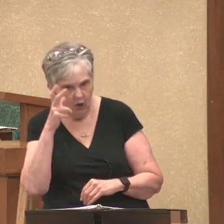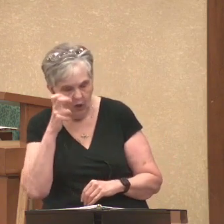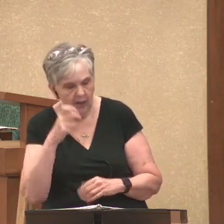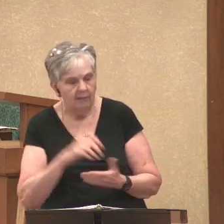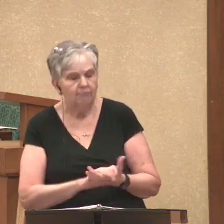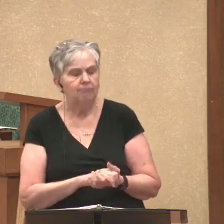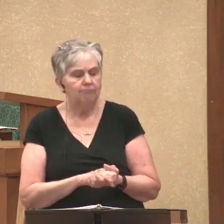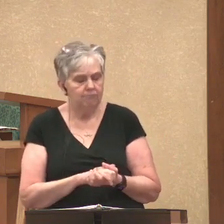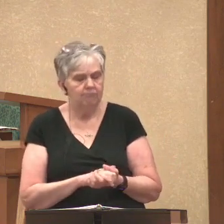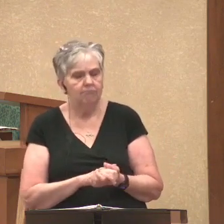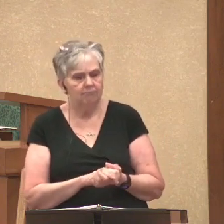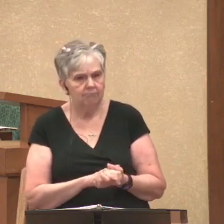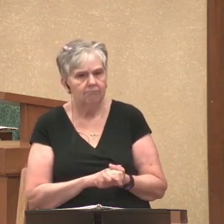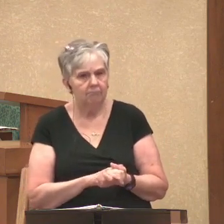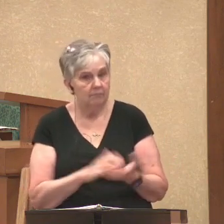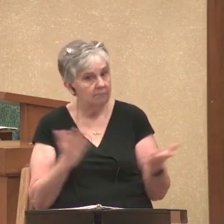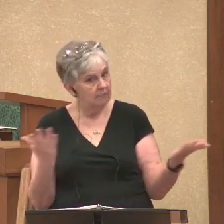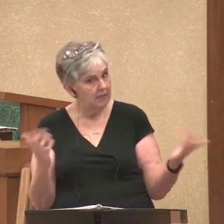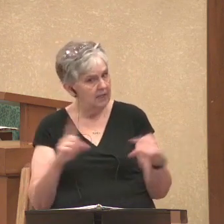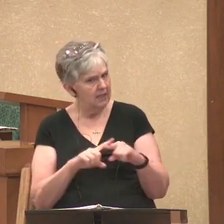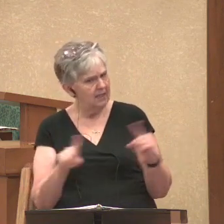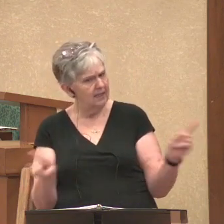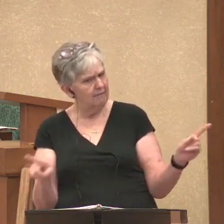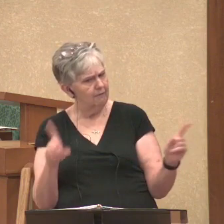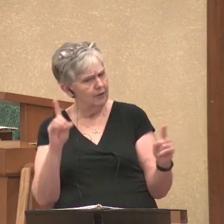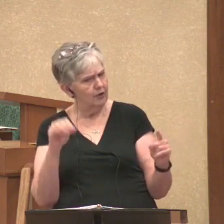surprising thing. Do you know what she did?